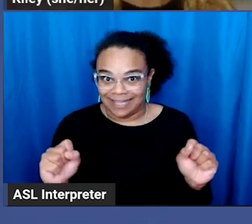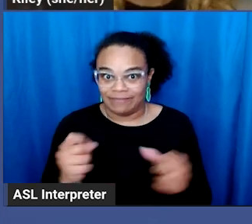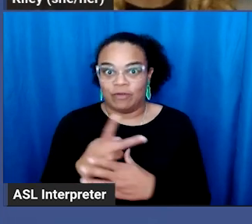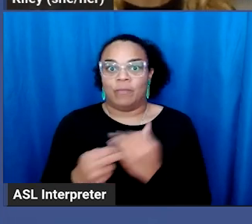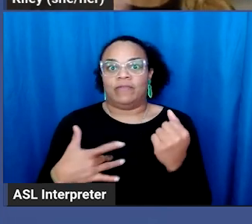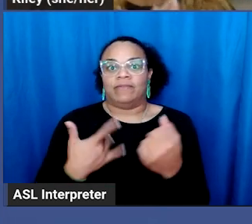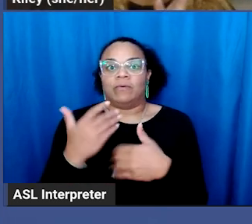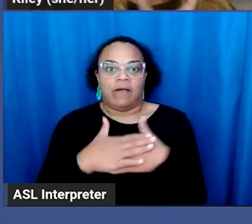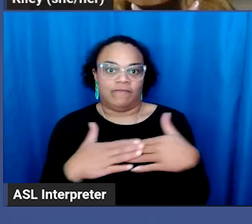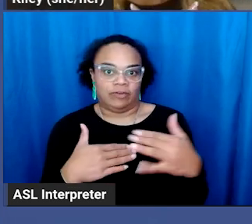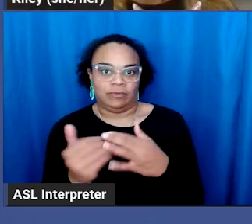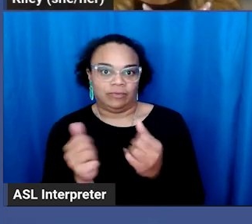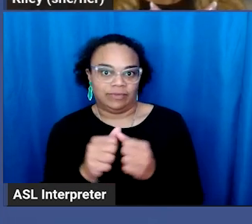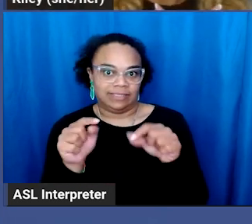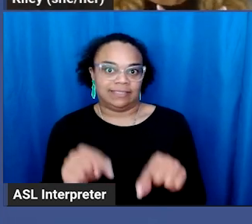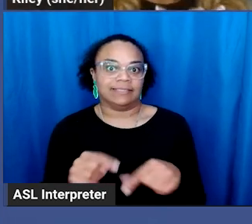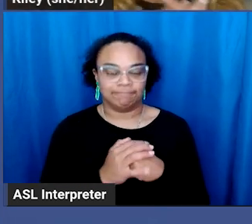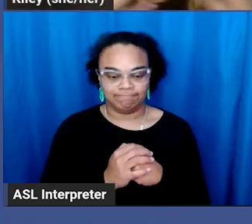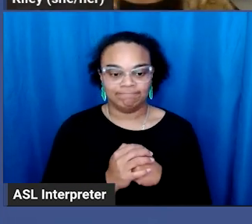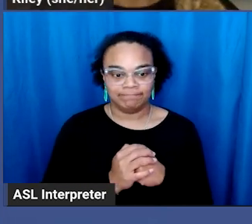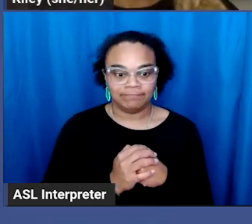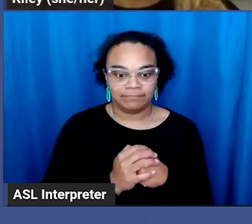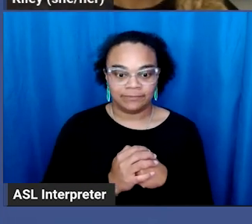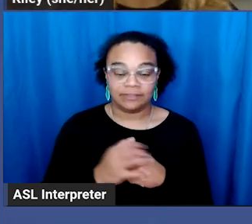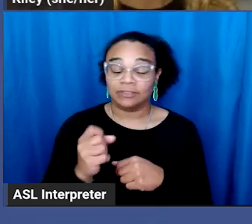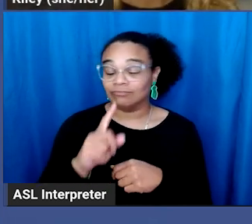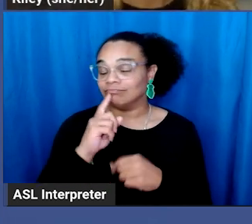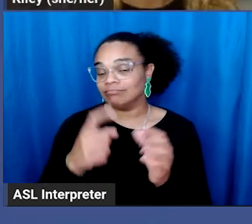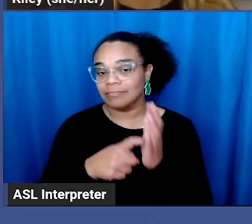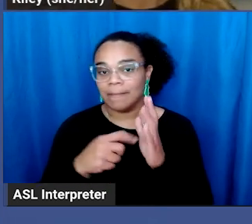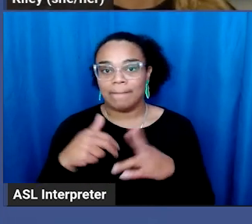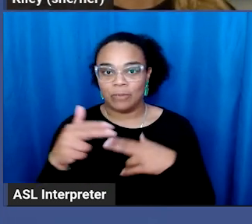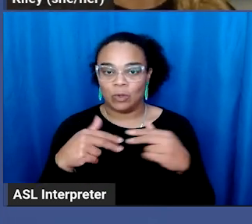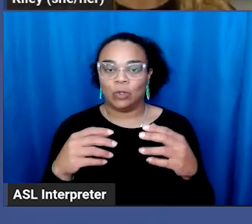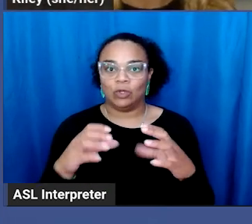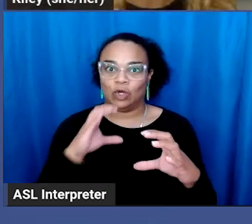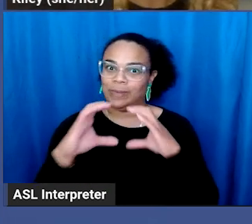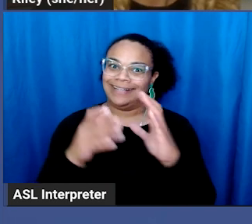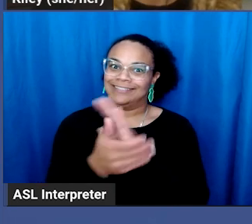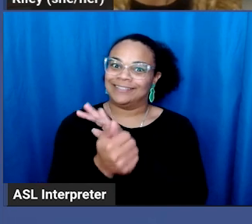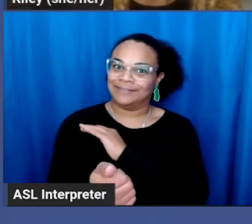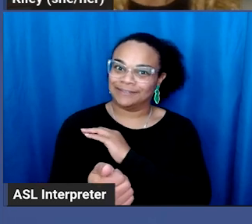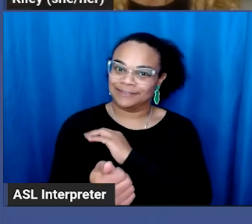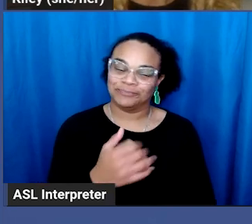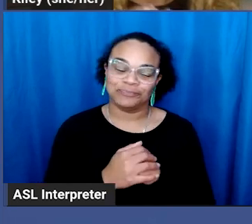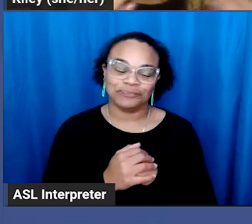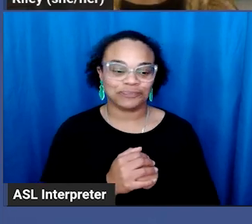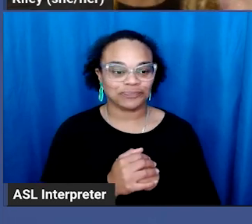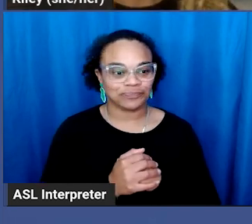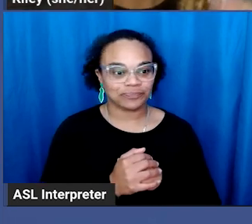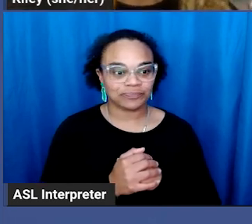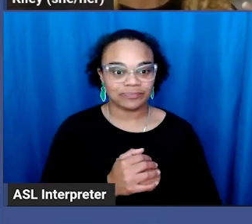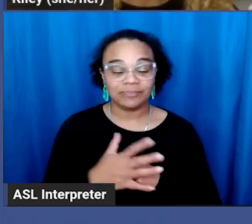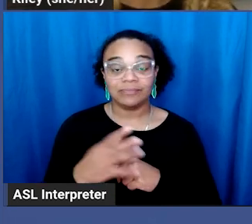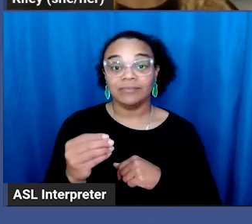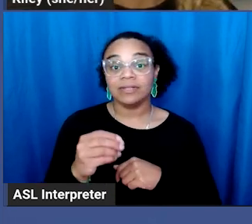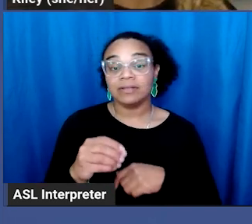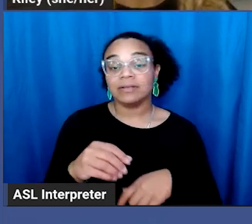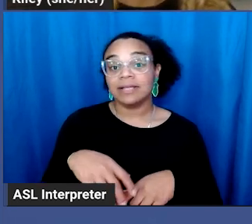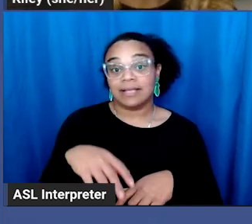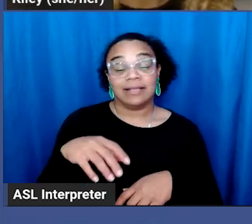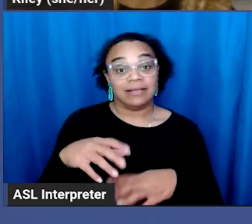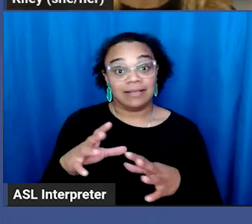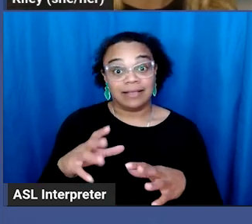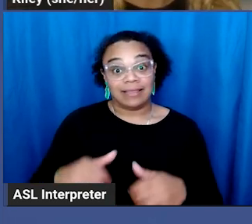comfortable with this. So it's building communication skills, and being non-monogamous